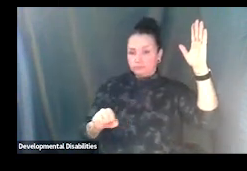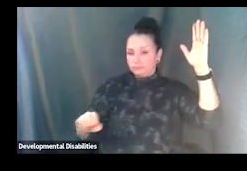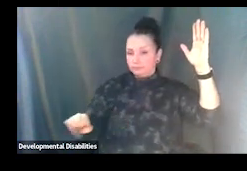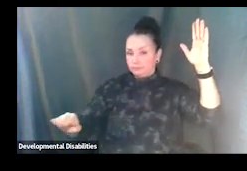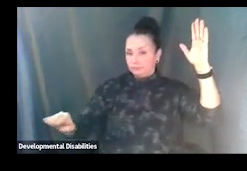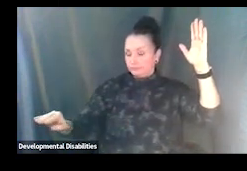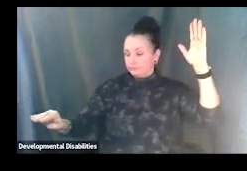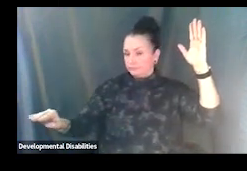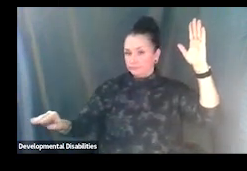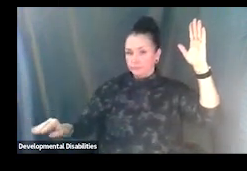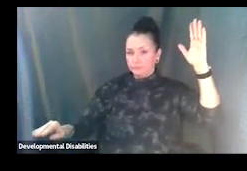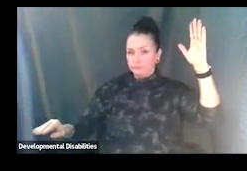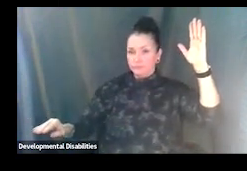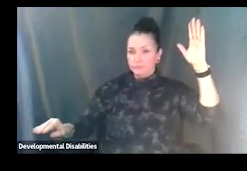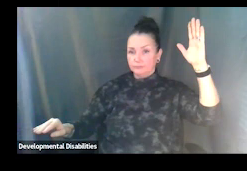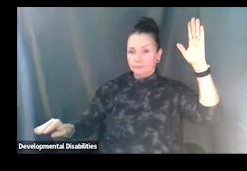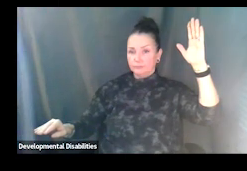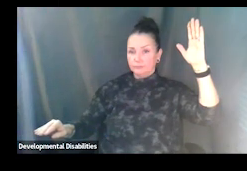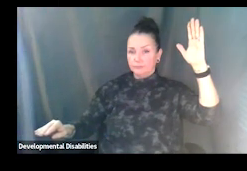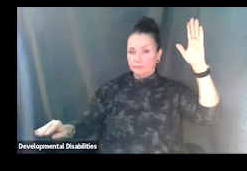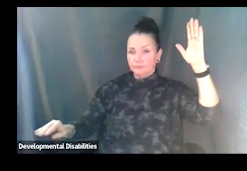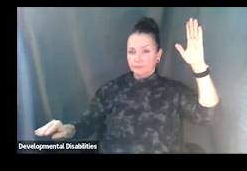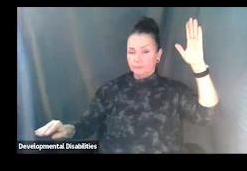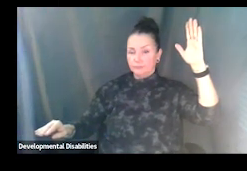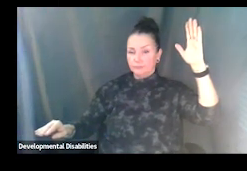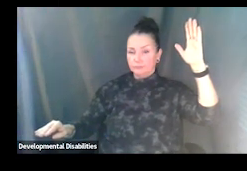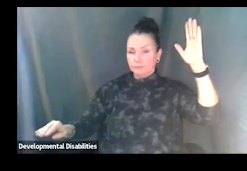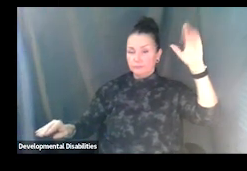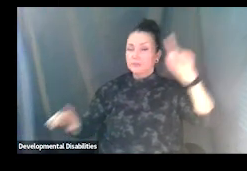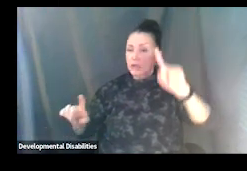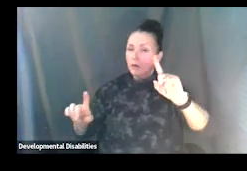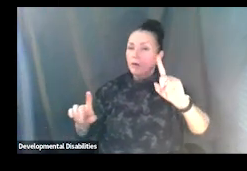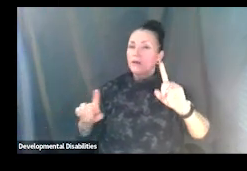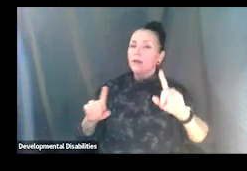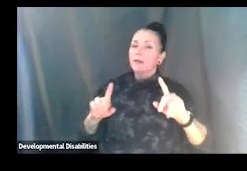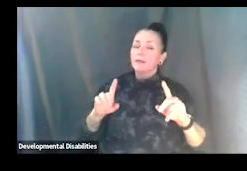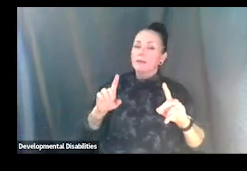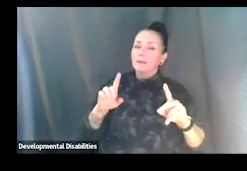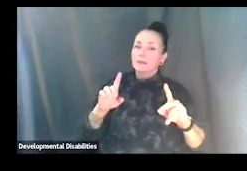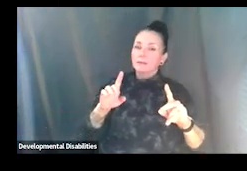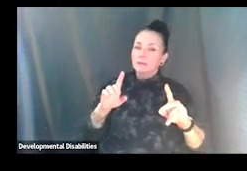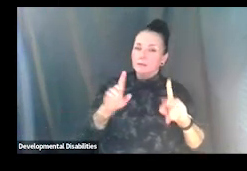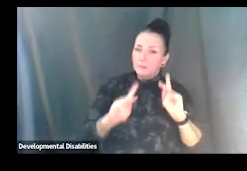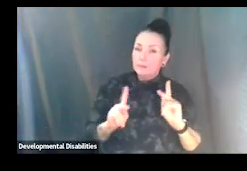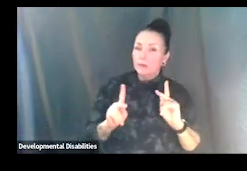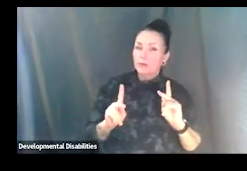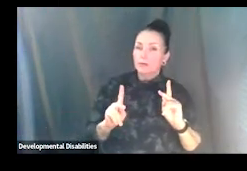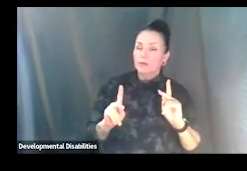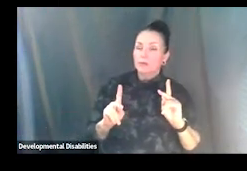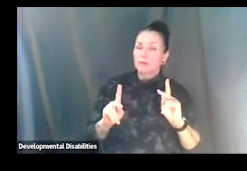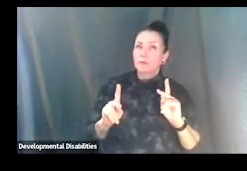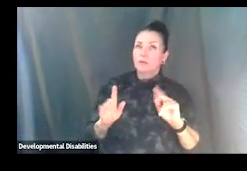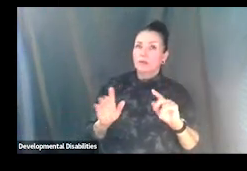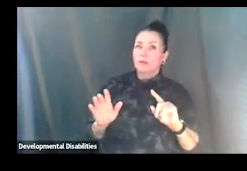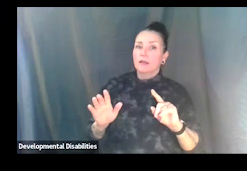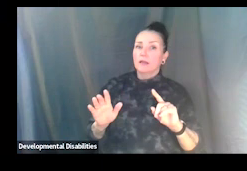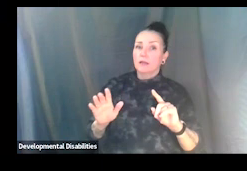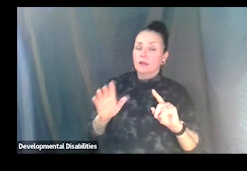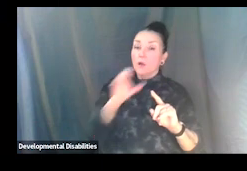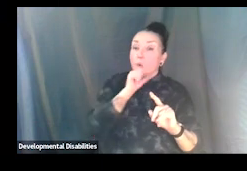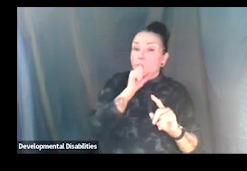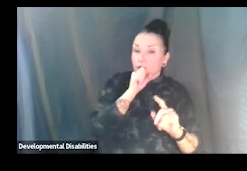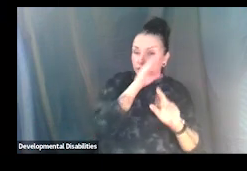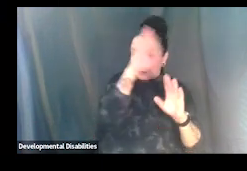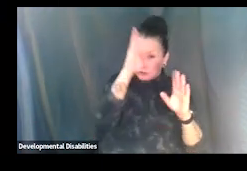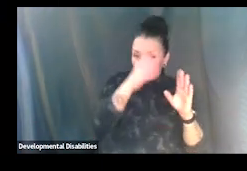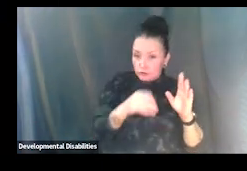been responders continued to take the medicine. Had not had a significant relapse. So their behavior had gotten much worse, people in orange, whereas